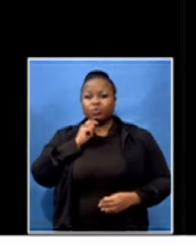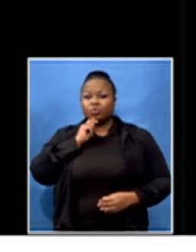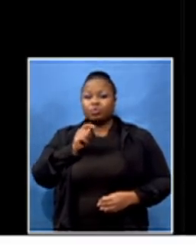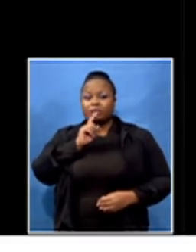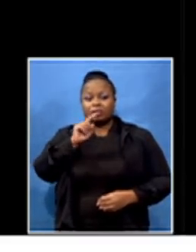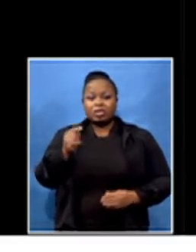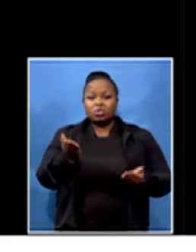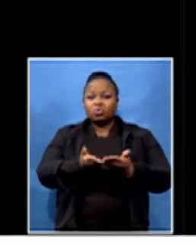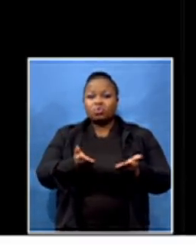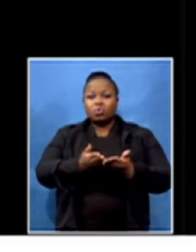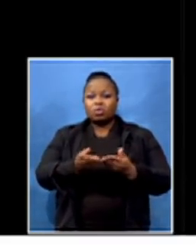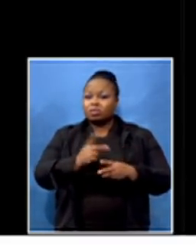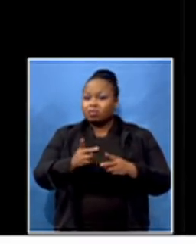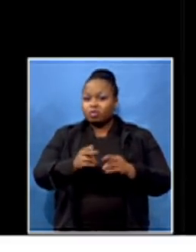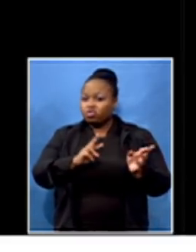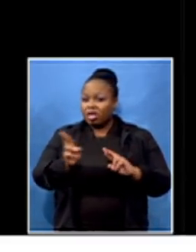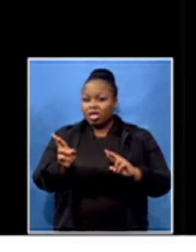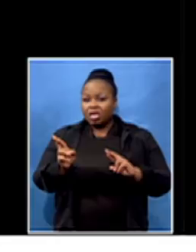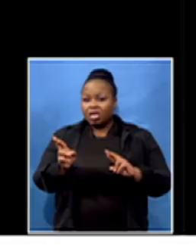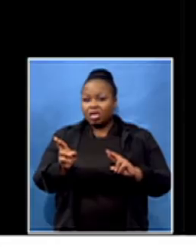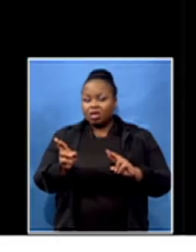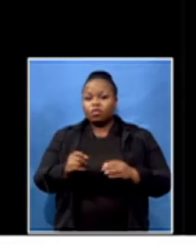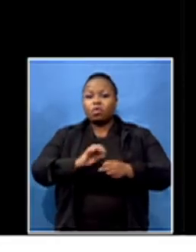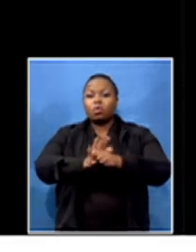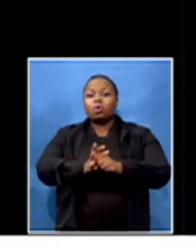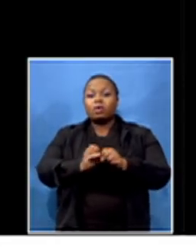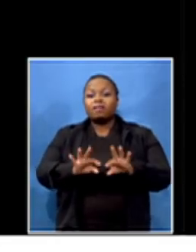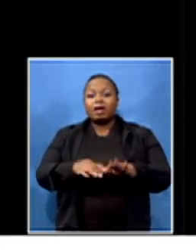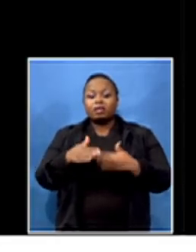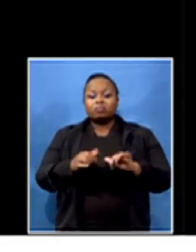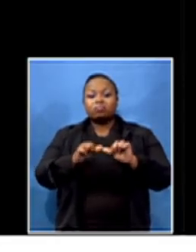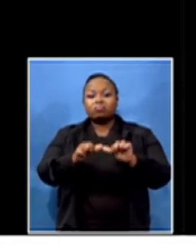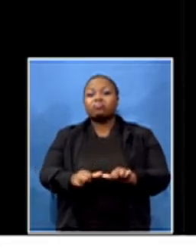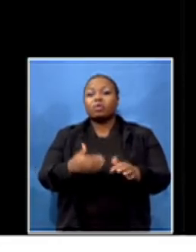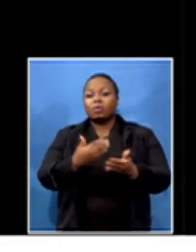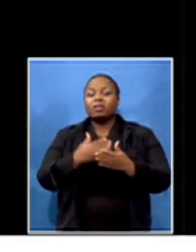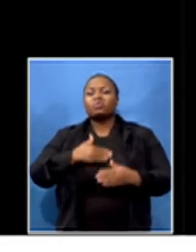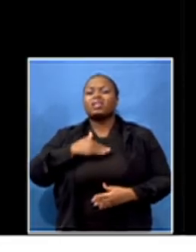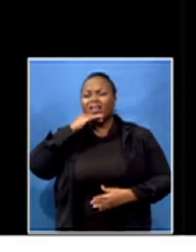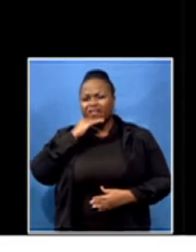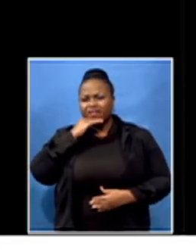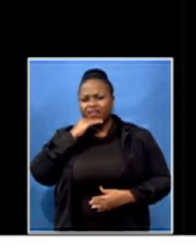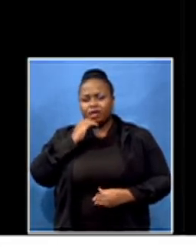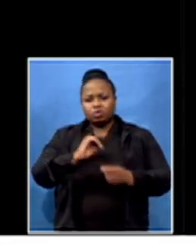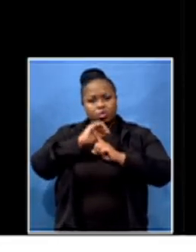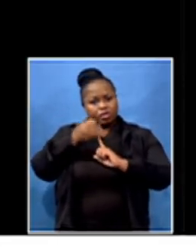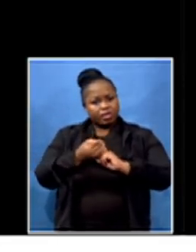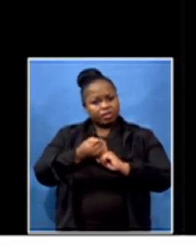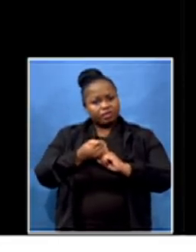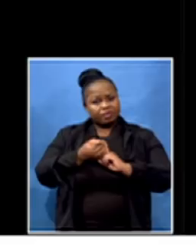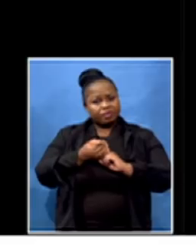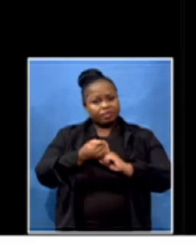schools to deal with the pandemic? Is there enough and sufficient